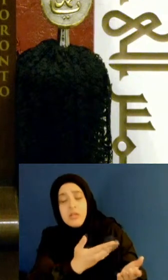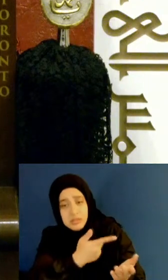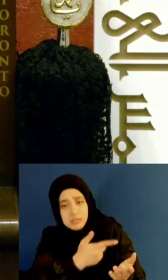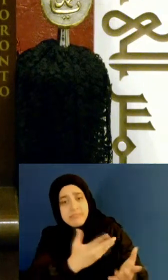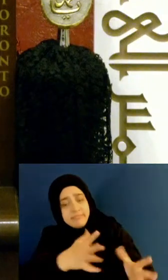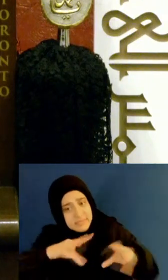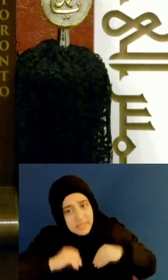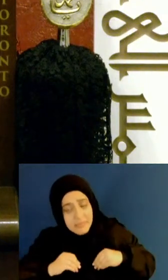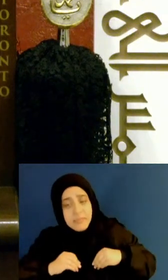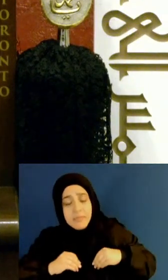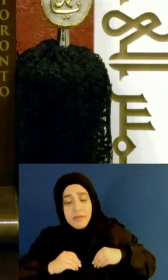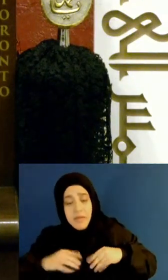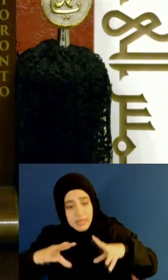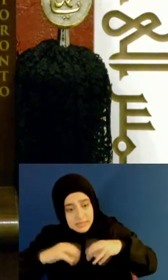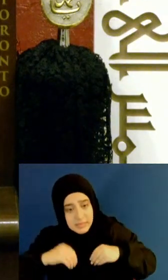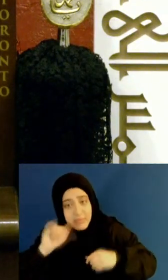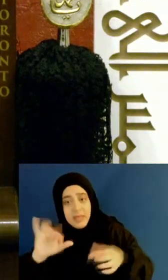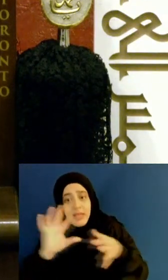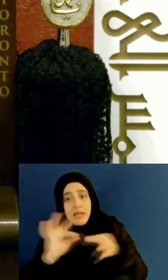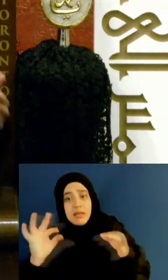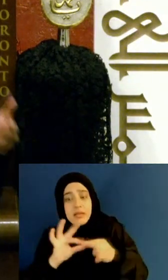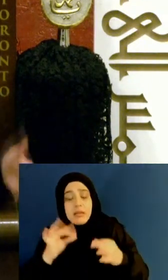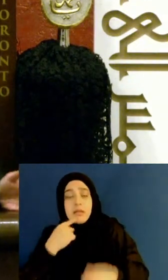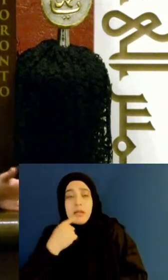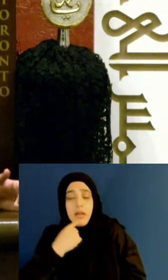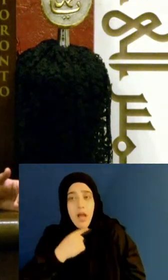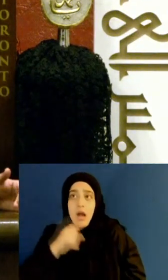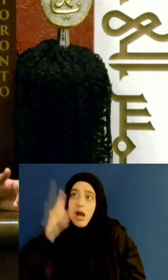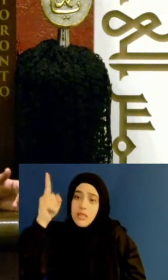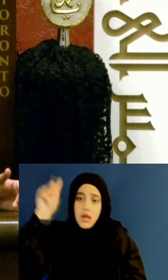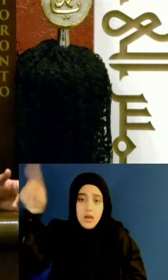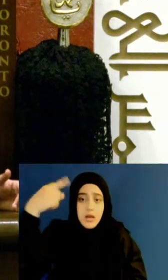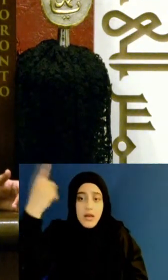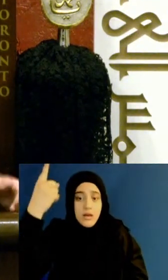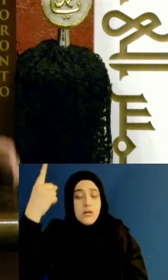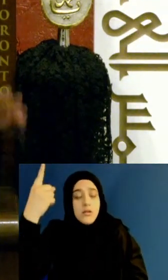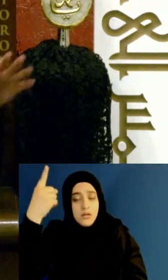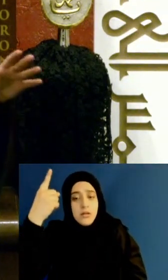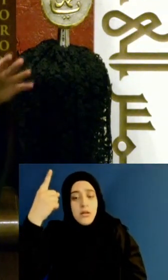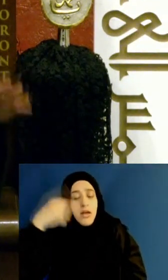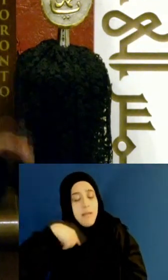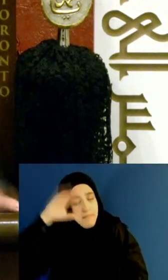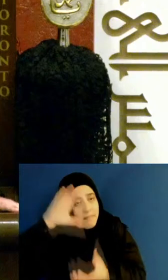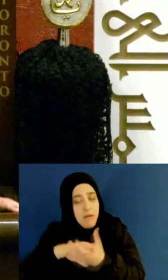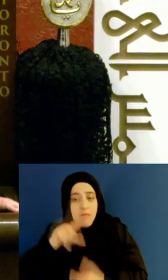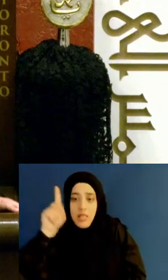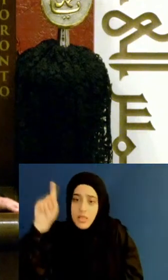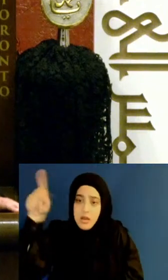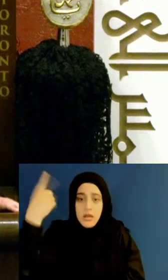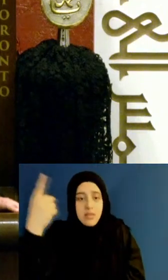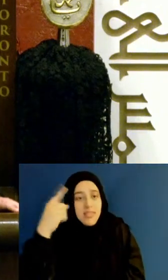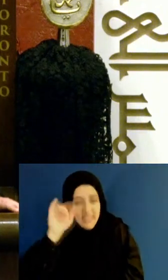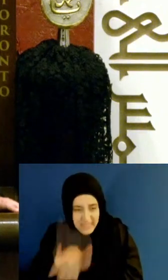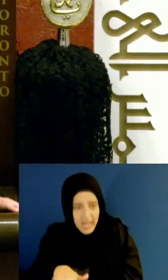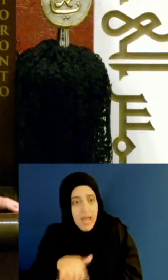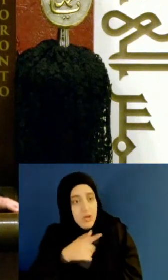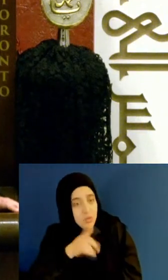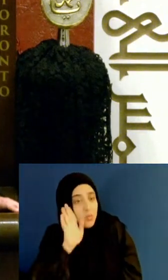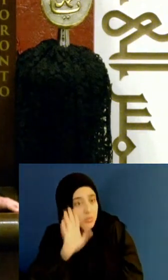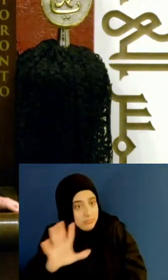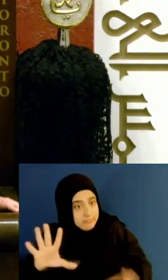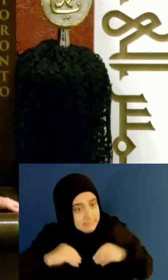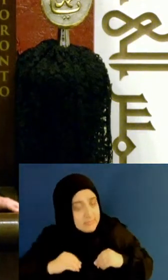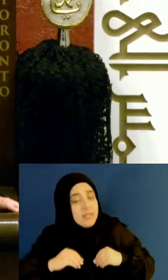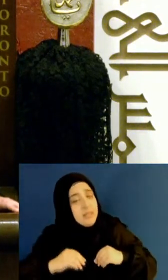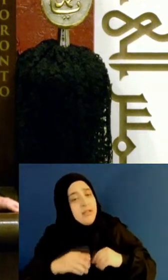illallah and you shall have success for the dunya and the akhirah. Refer back to Islamic history. Did they